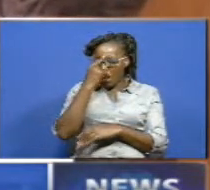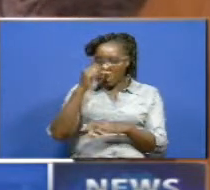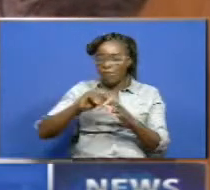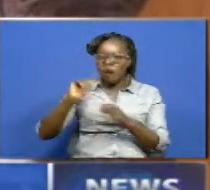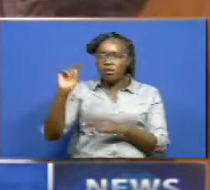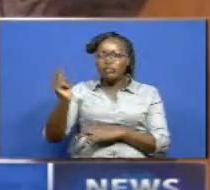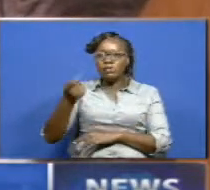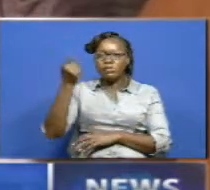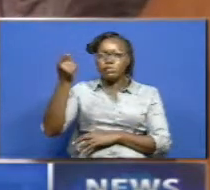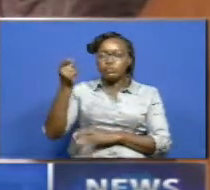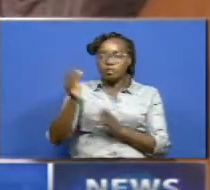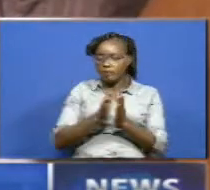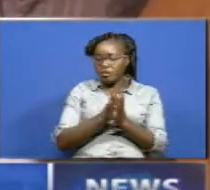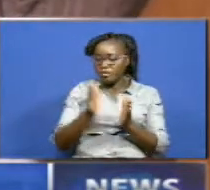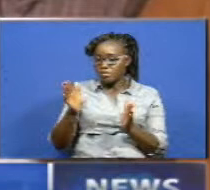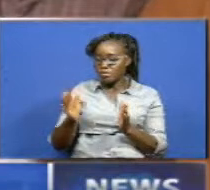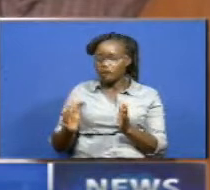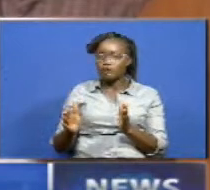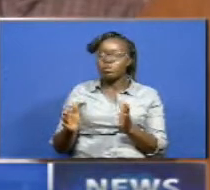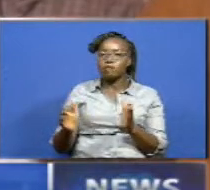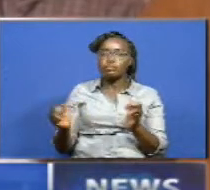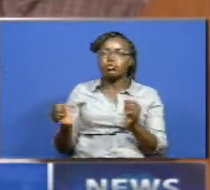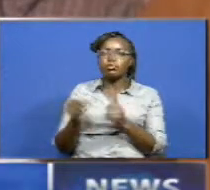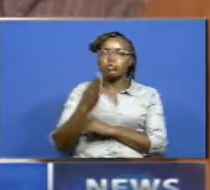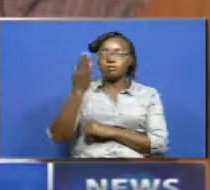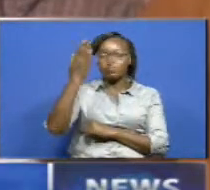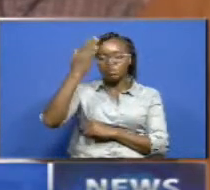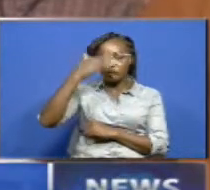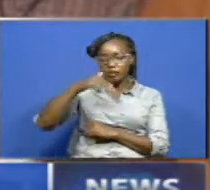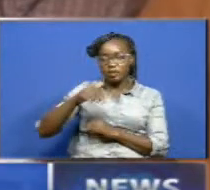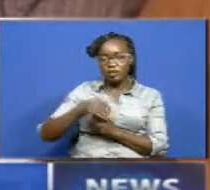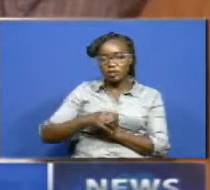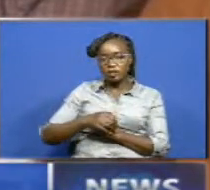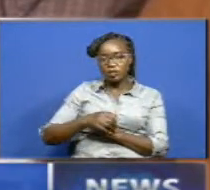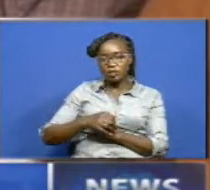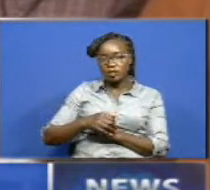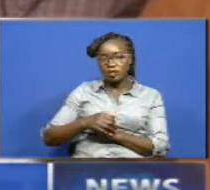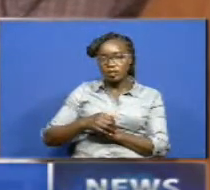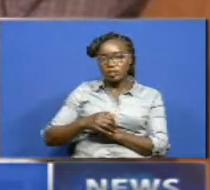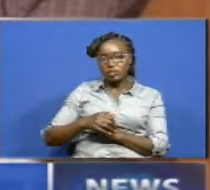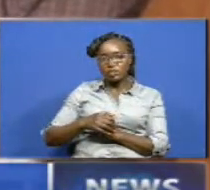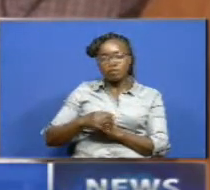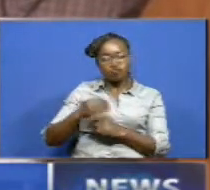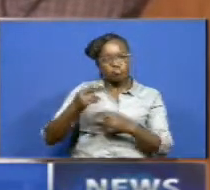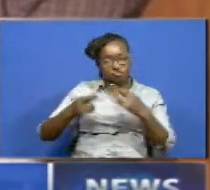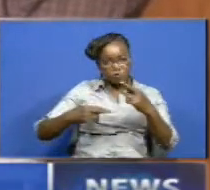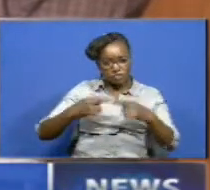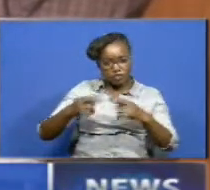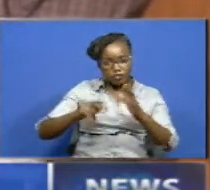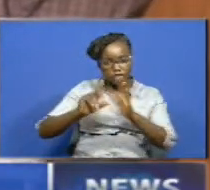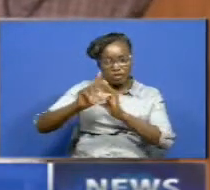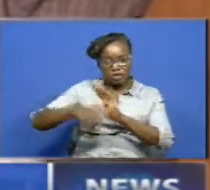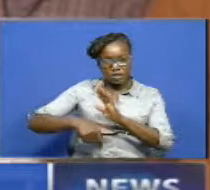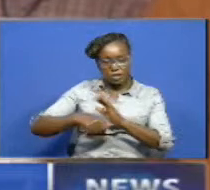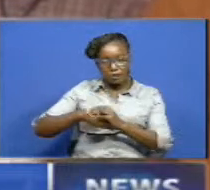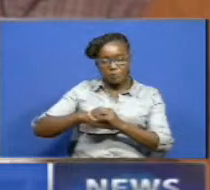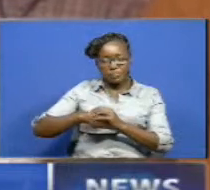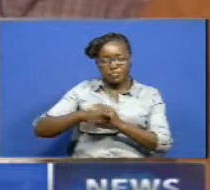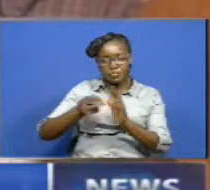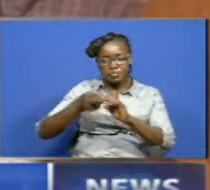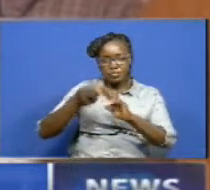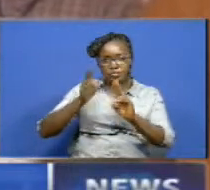Kenya for a period of 14 days, subject to review. This